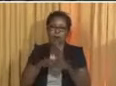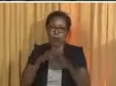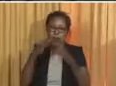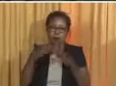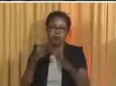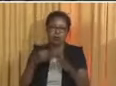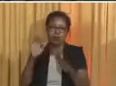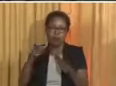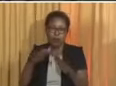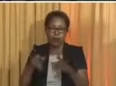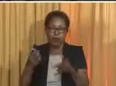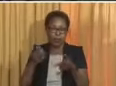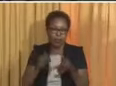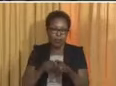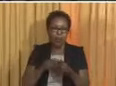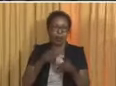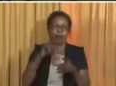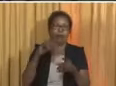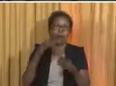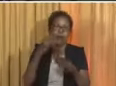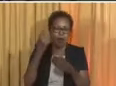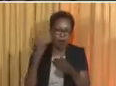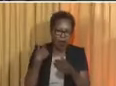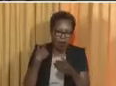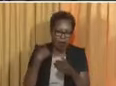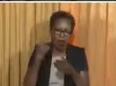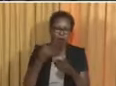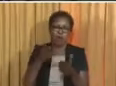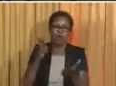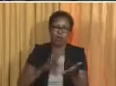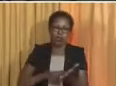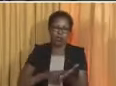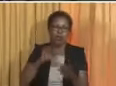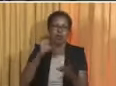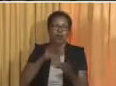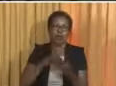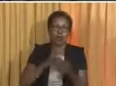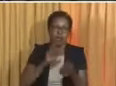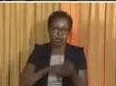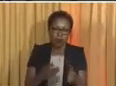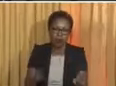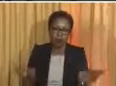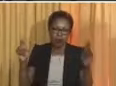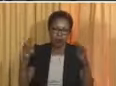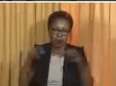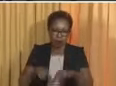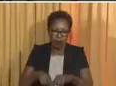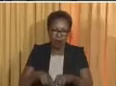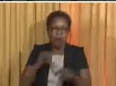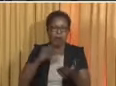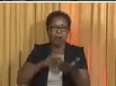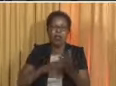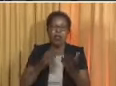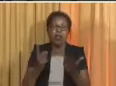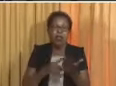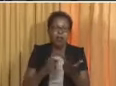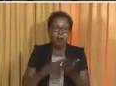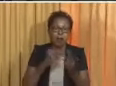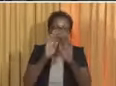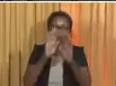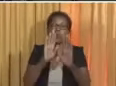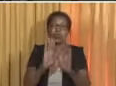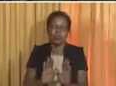numerical value of half the votes cast by registered voters at the referendum. It is the numbers that count. It is the